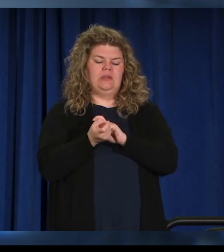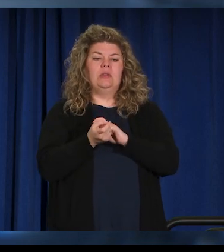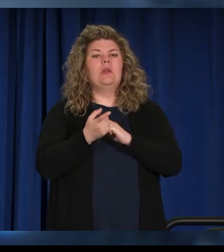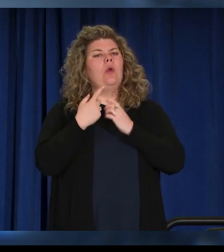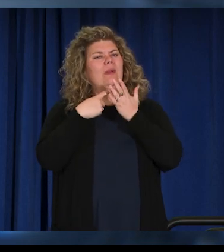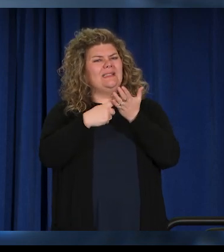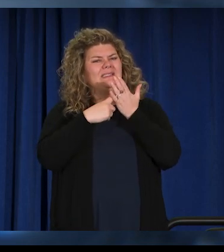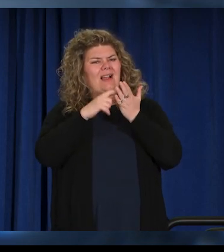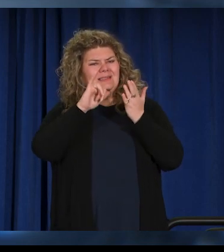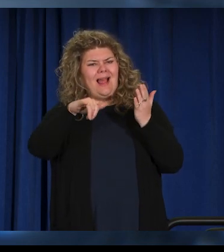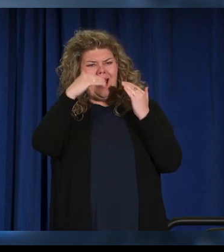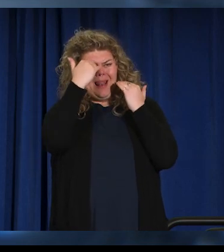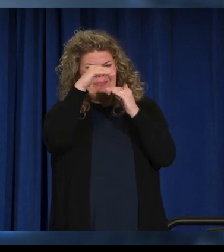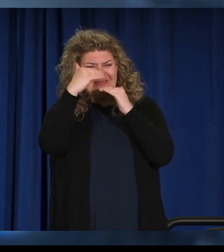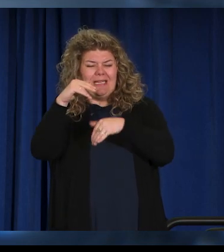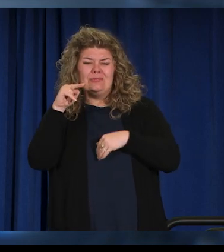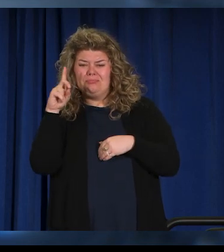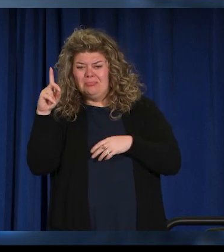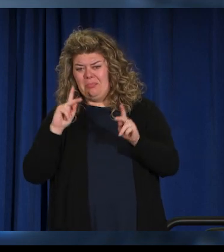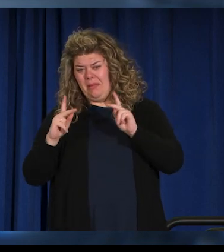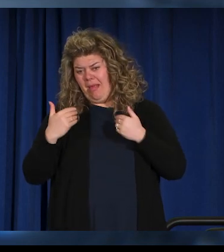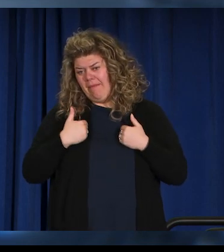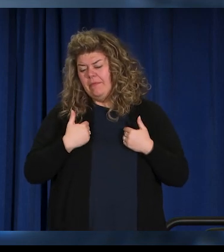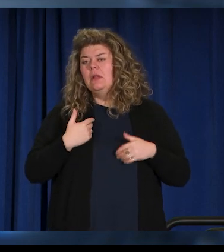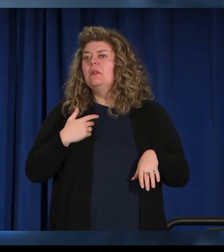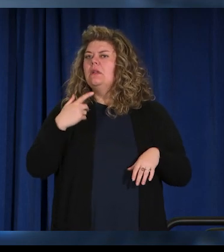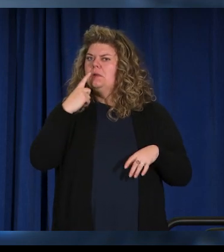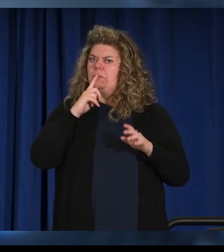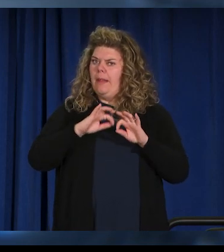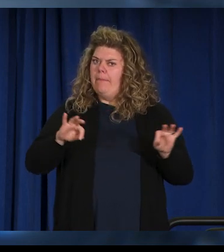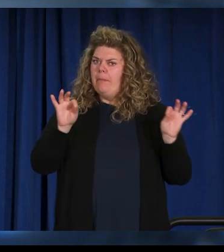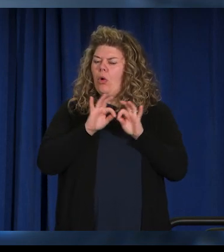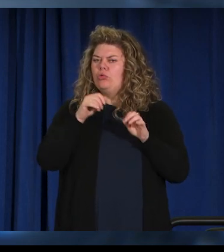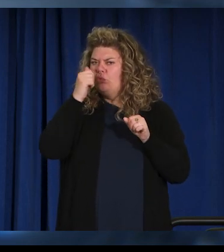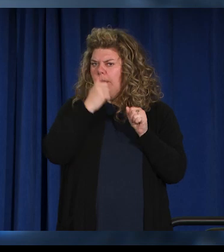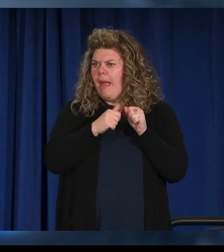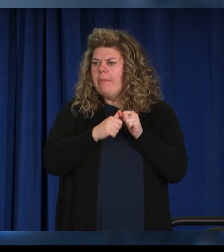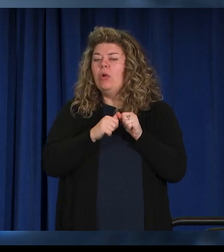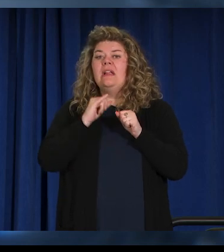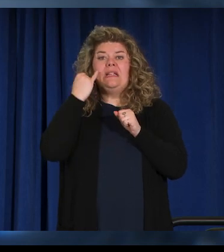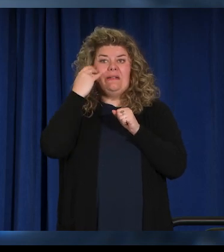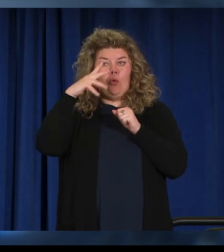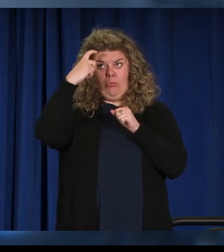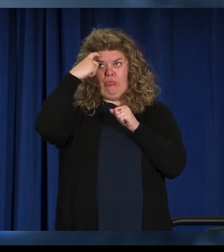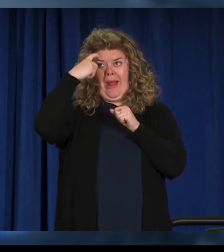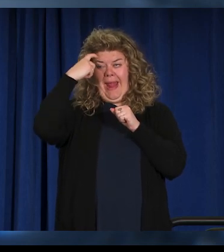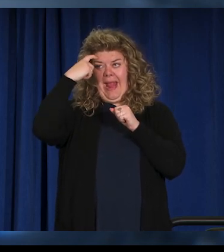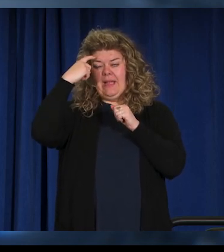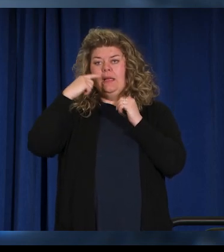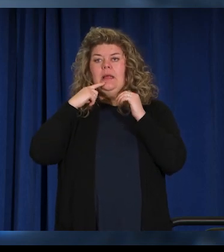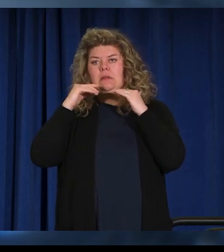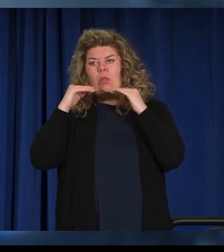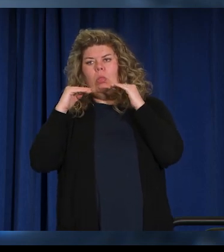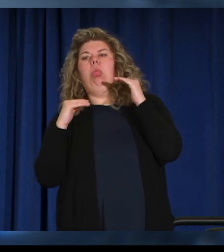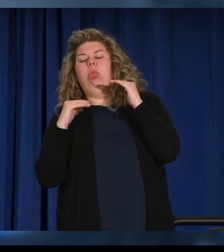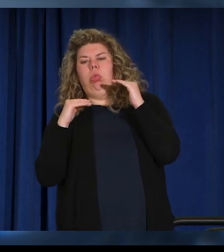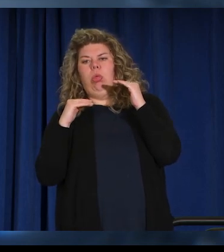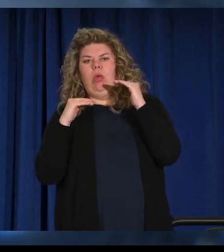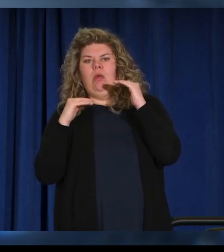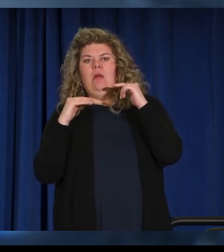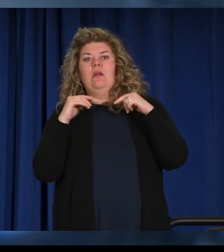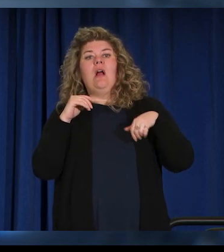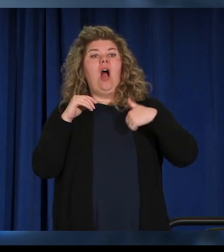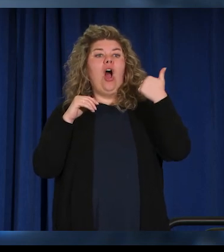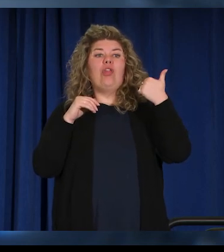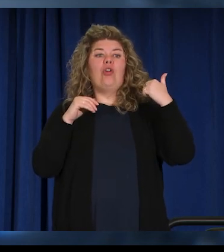of limitations that neurodivergent folks may have, it's really important for us to remember that if our brains have a deficit in one area, they will compensate